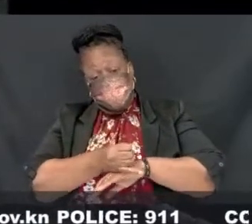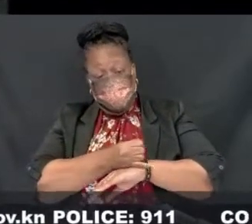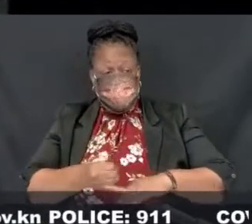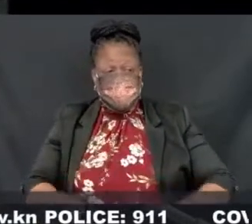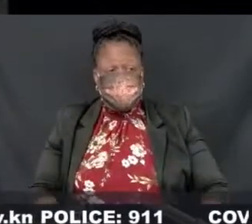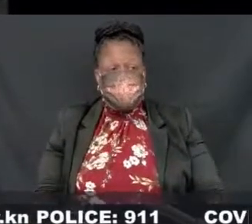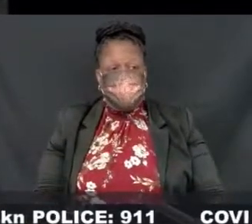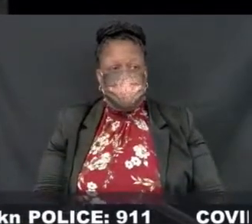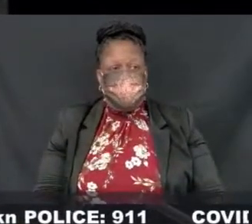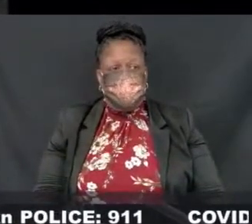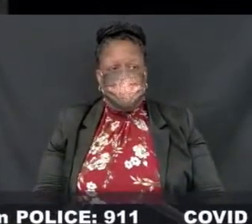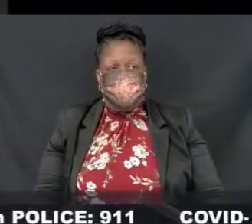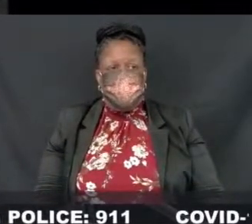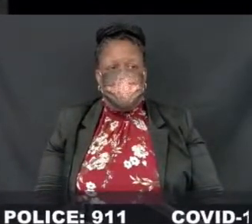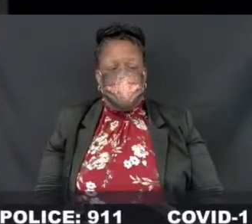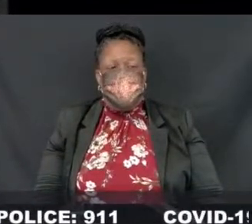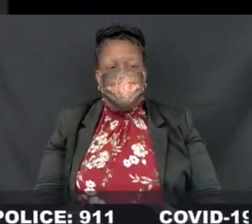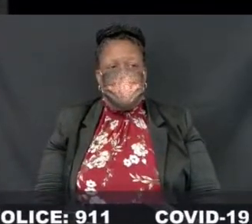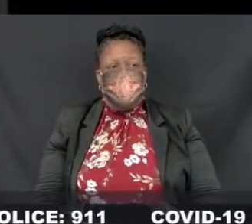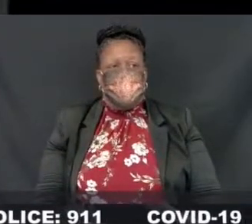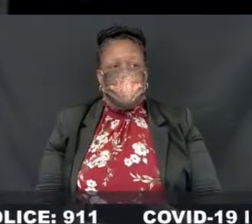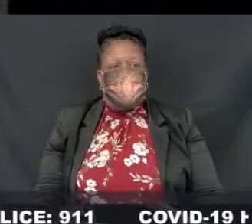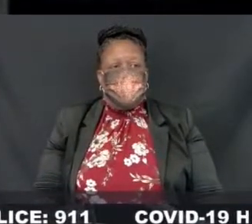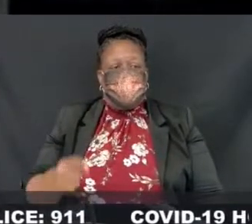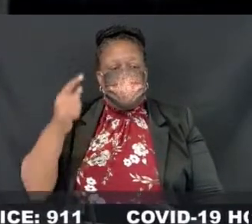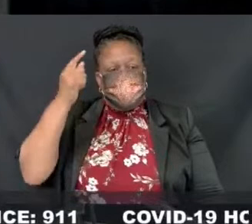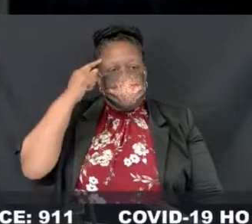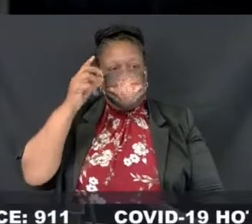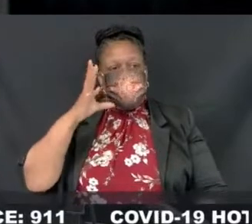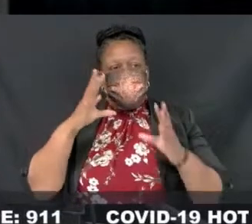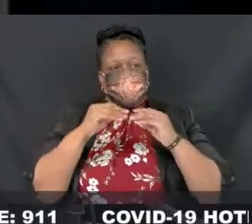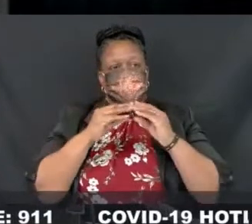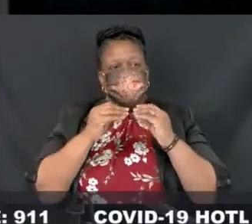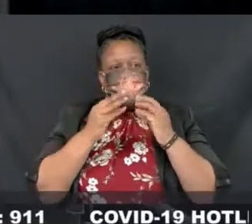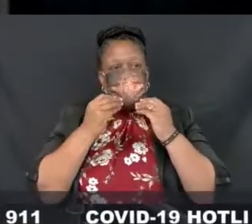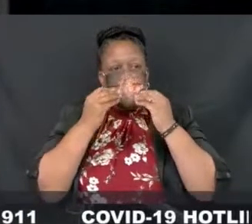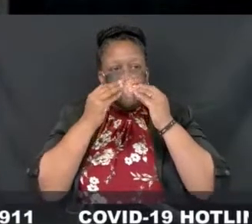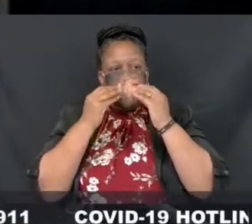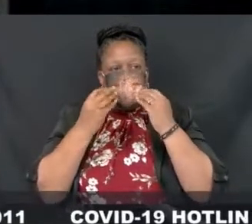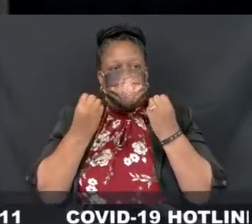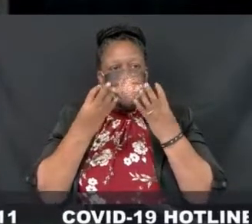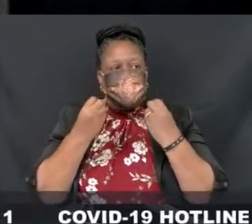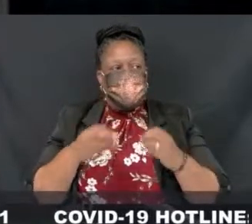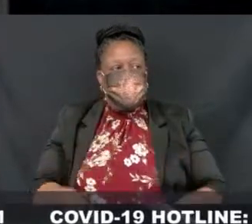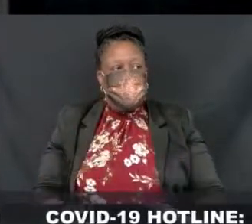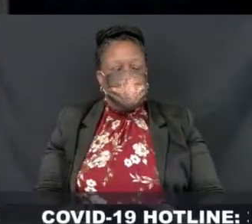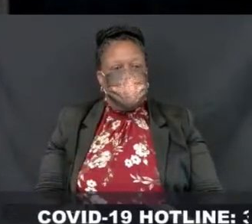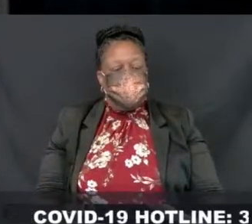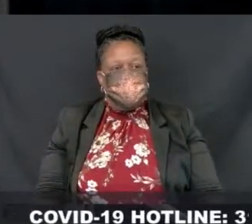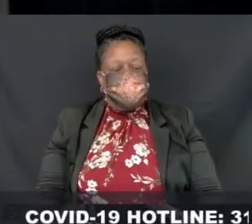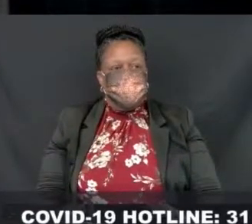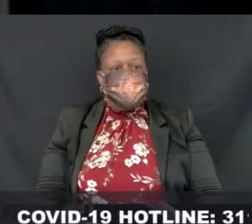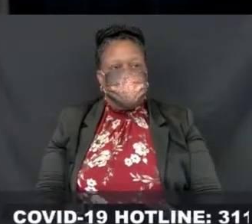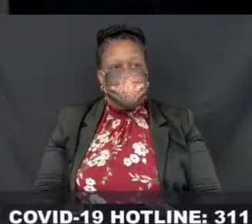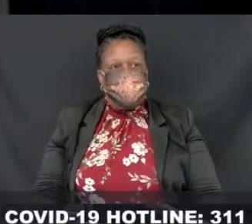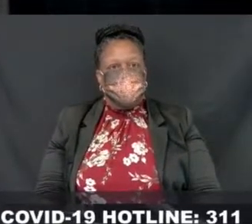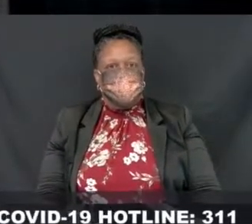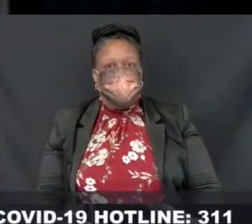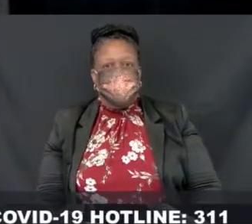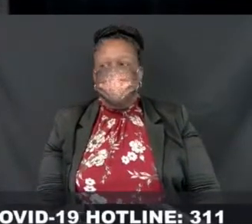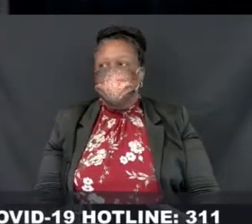and then we can analyze and have decisions and make decisions. I think that was critical, that was